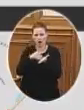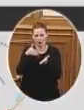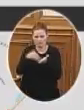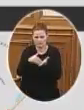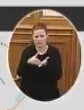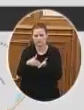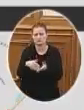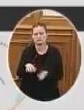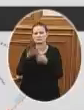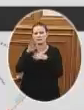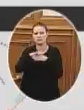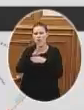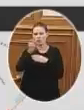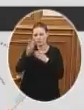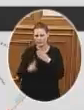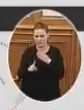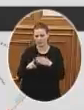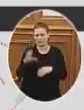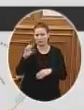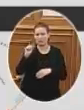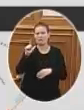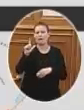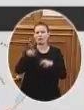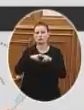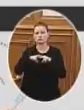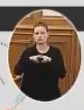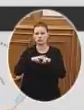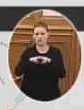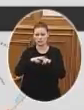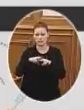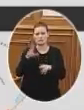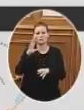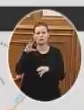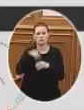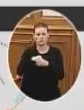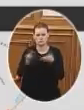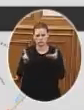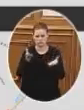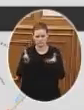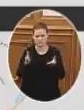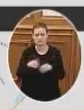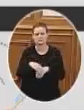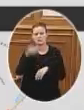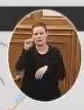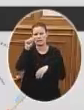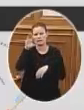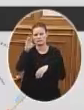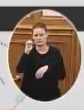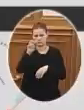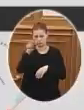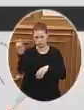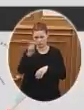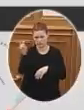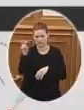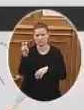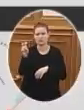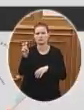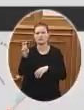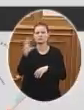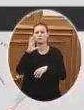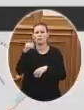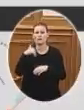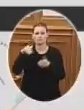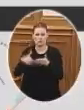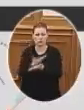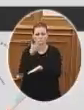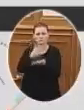weekends. Caltrain will add a train to the service. AC Transit will propose additional service as well to the East Bay with a new stop at